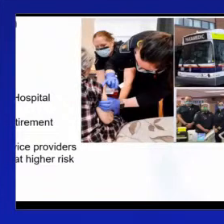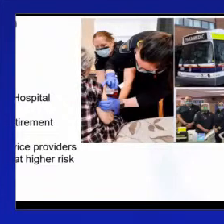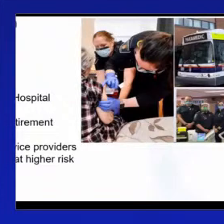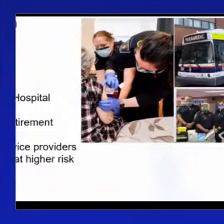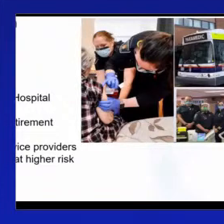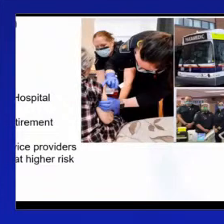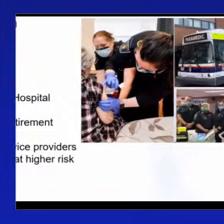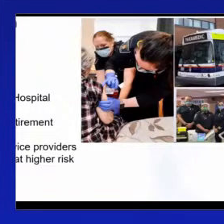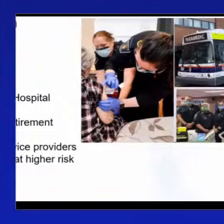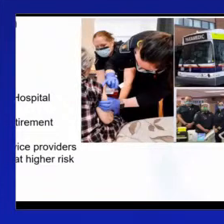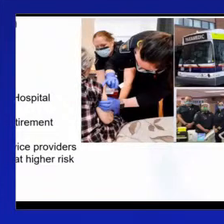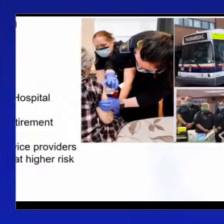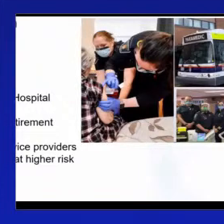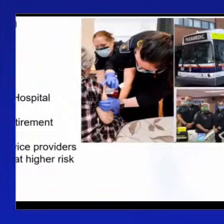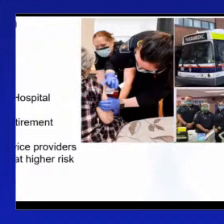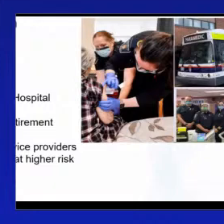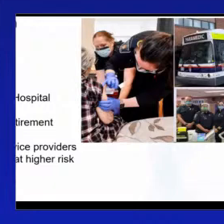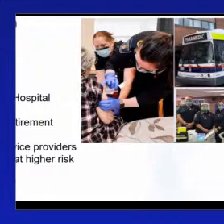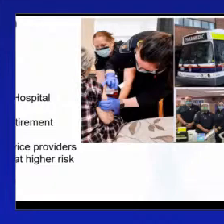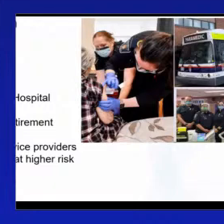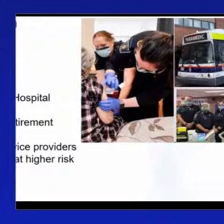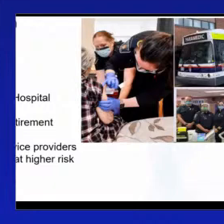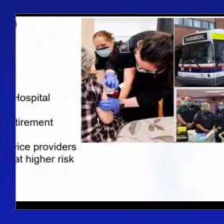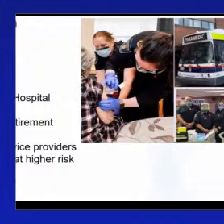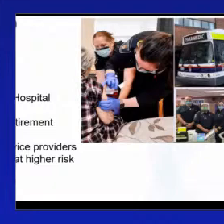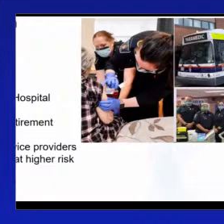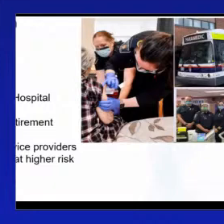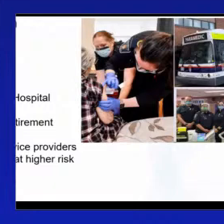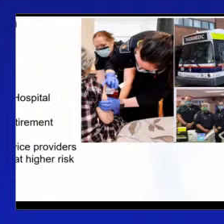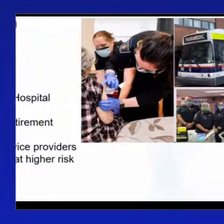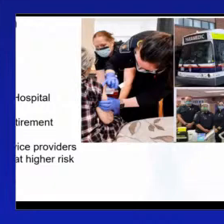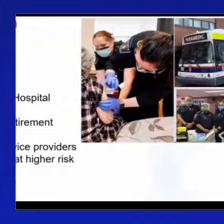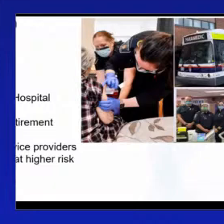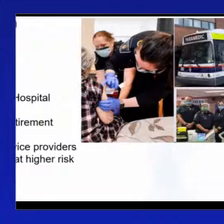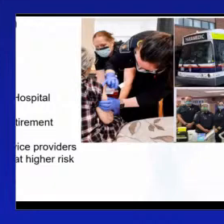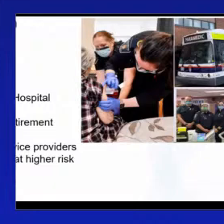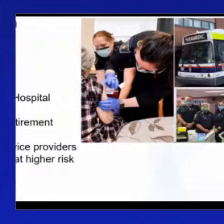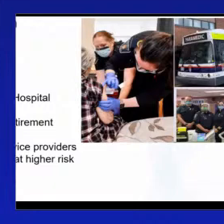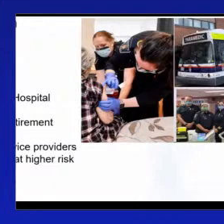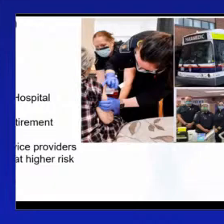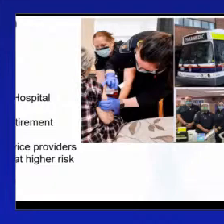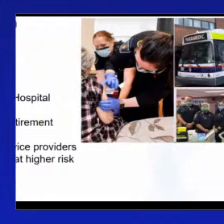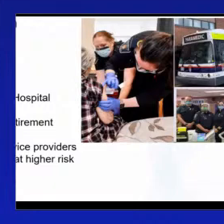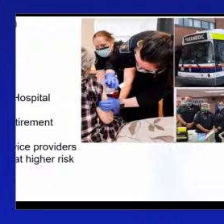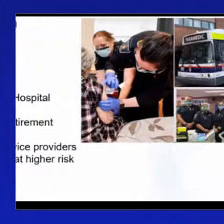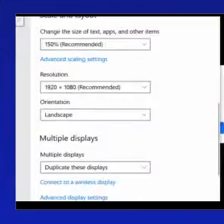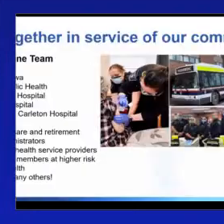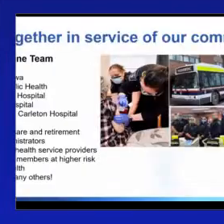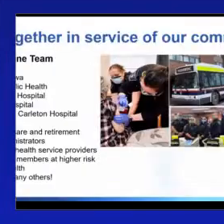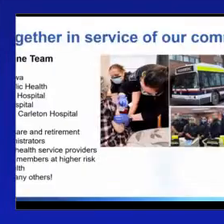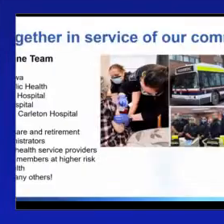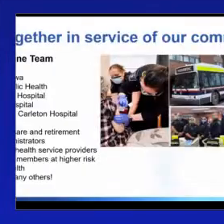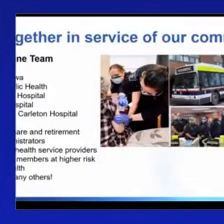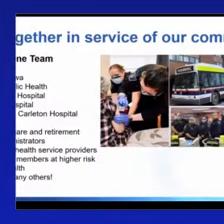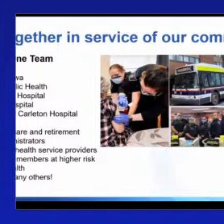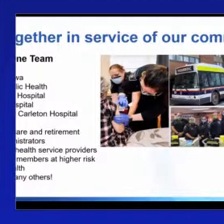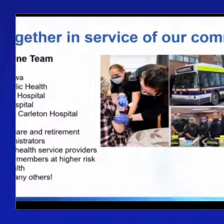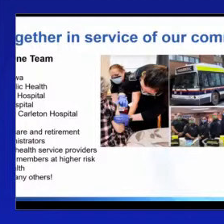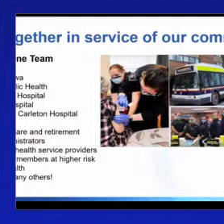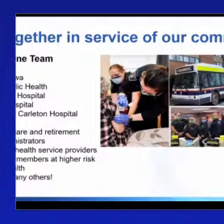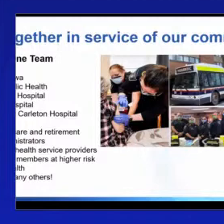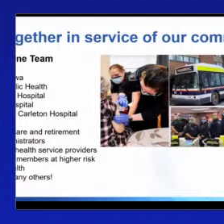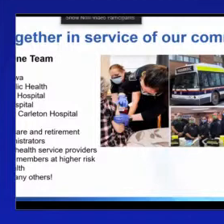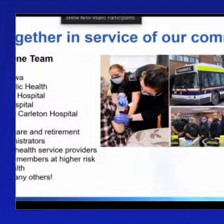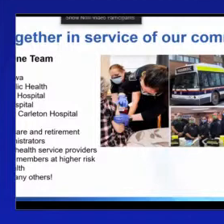demand. We understand that everyone wants life to return back to normal, and that for many, this depends on accessing a